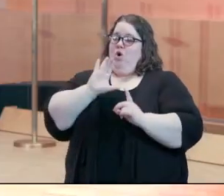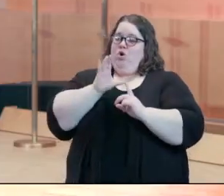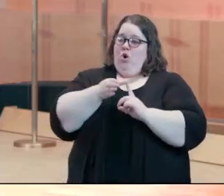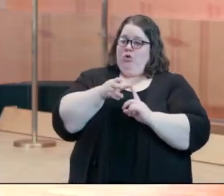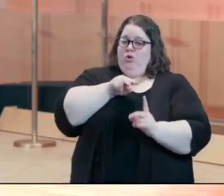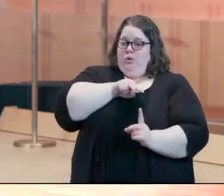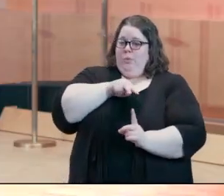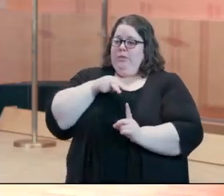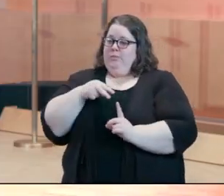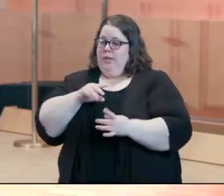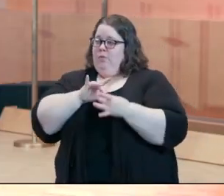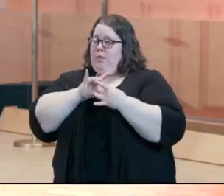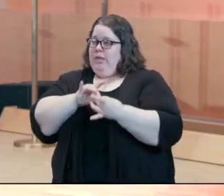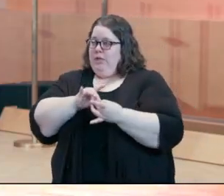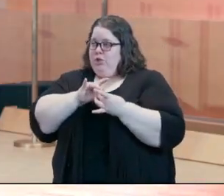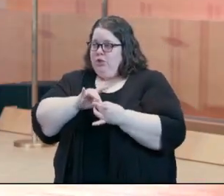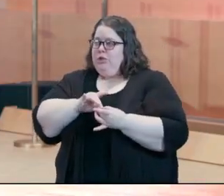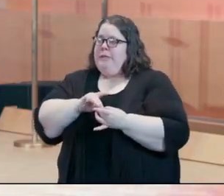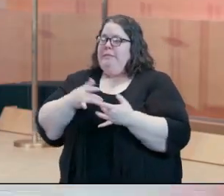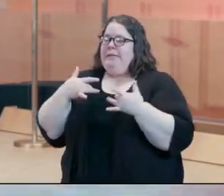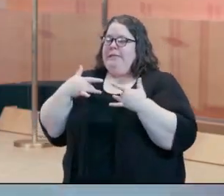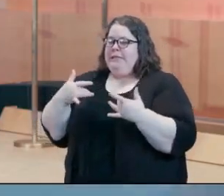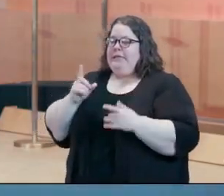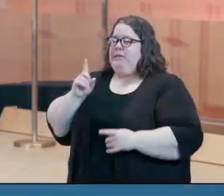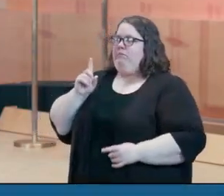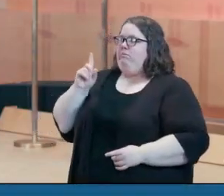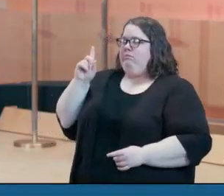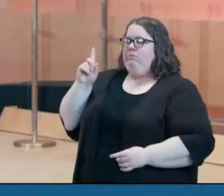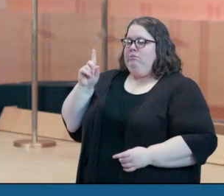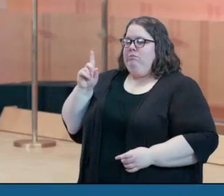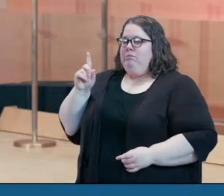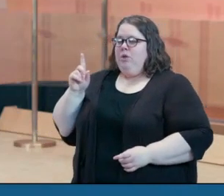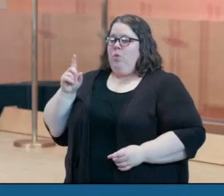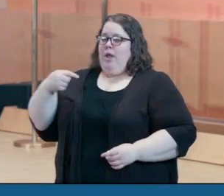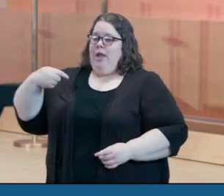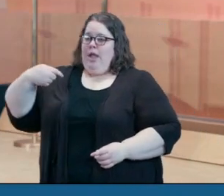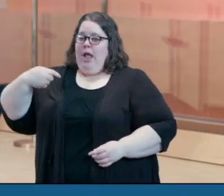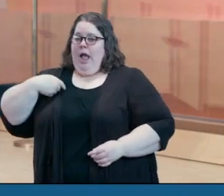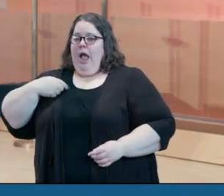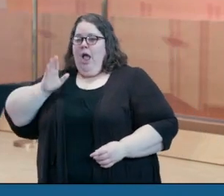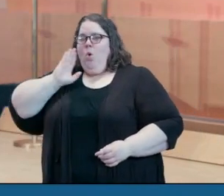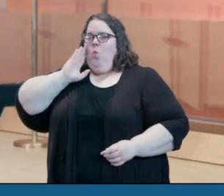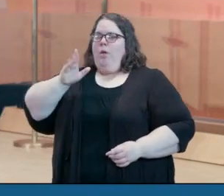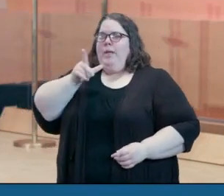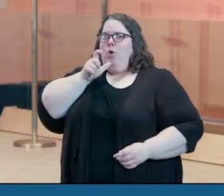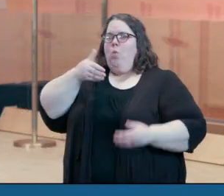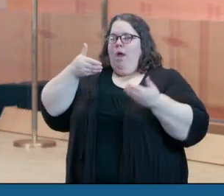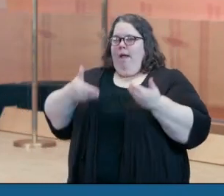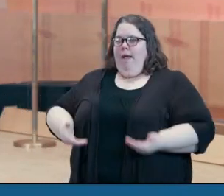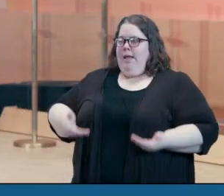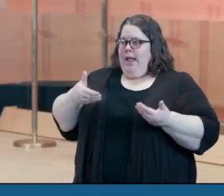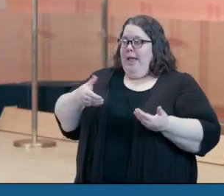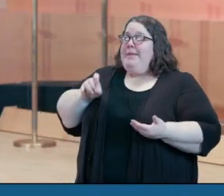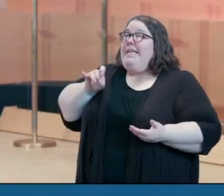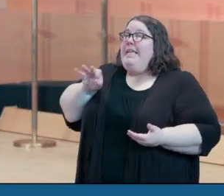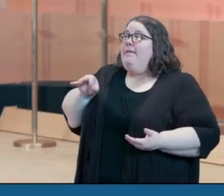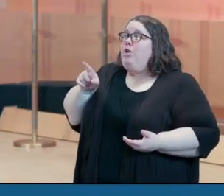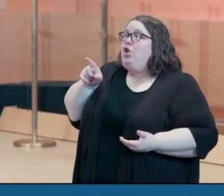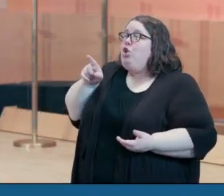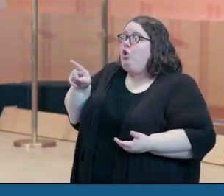this. It's this view: I will be what I should be as long as you are what you should